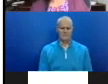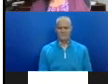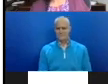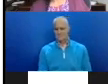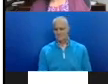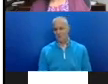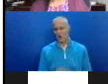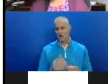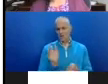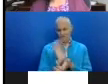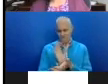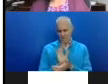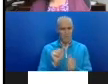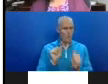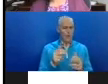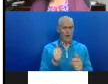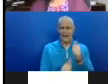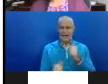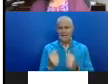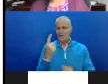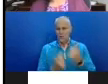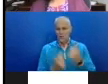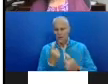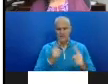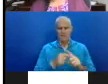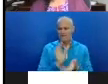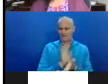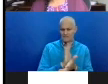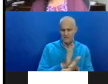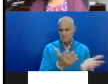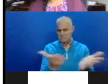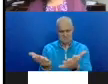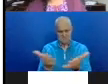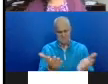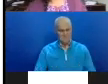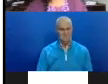film, or any questions specifically about the film.